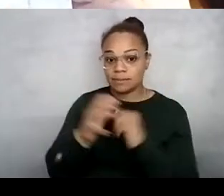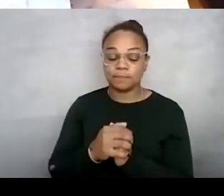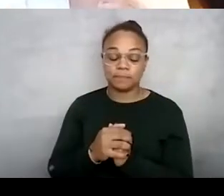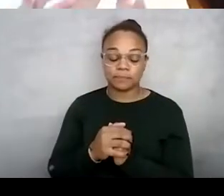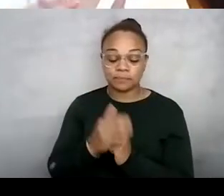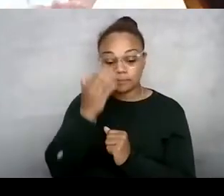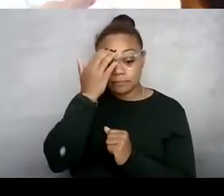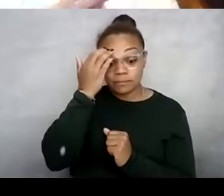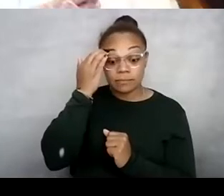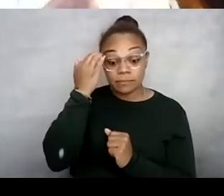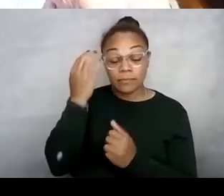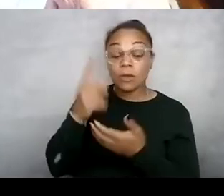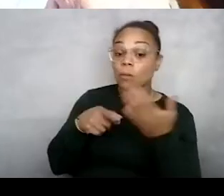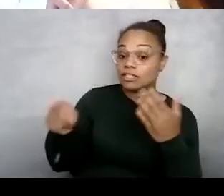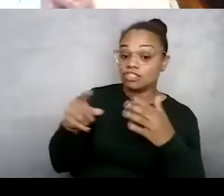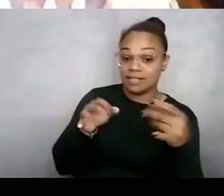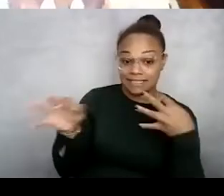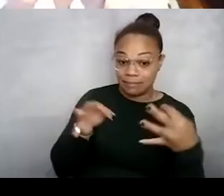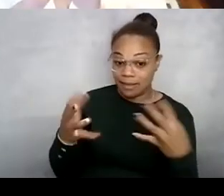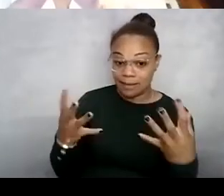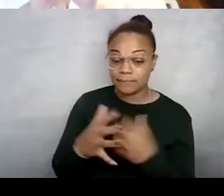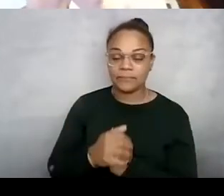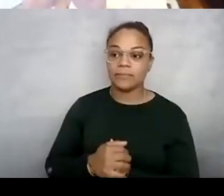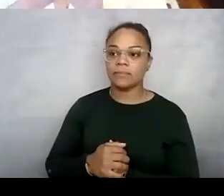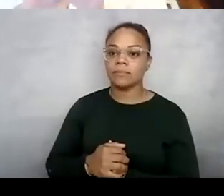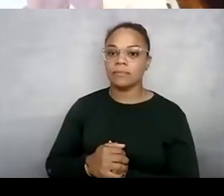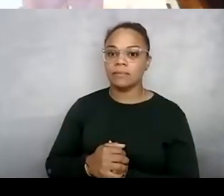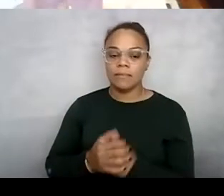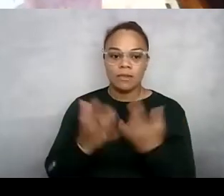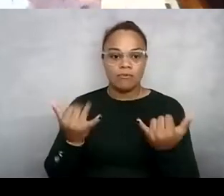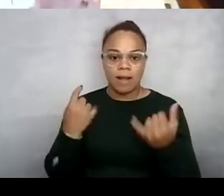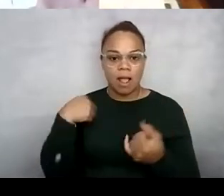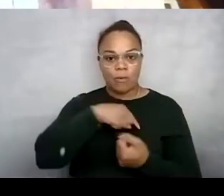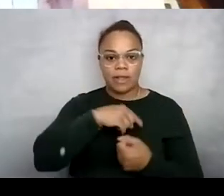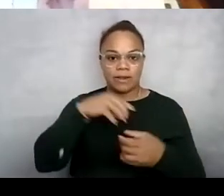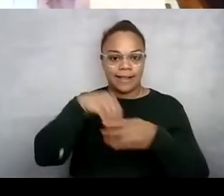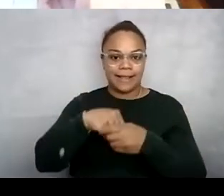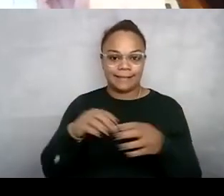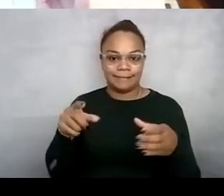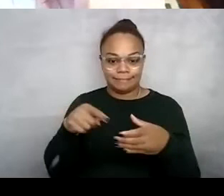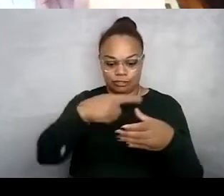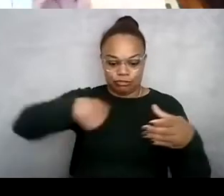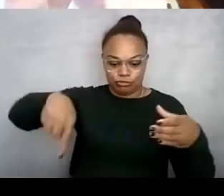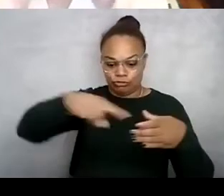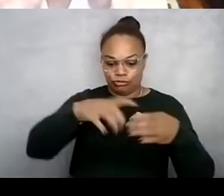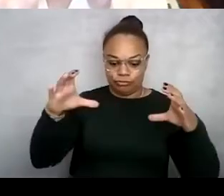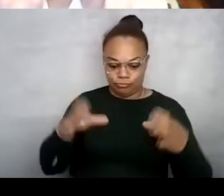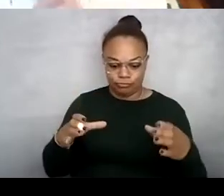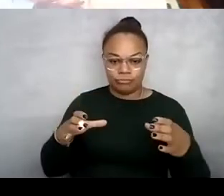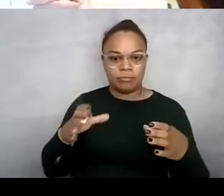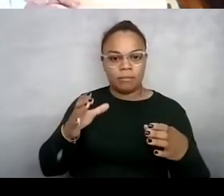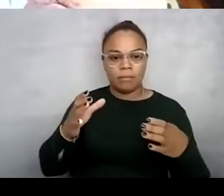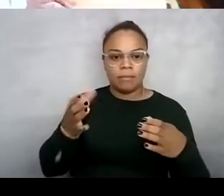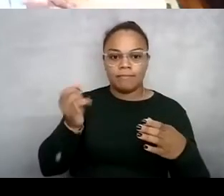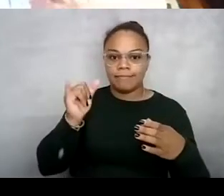she explained was we're in this little circle in the middle of a bullseye, and